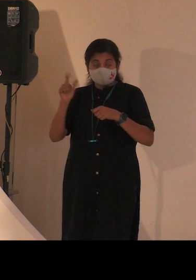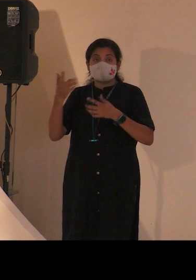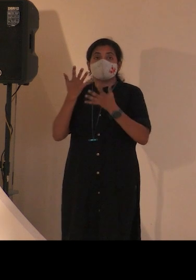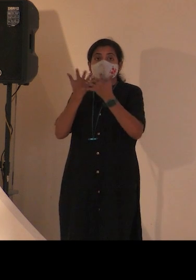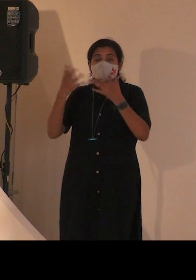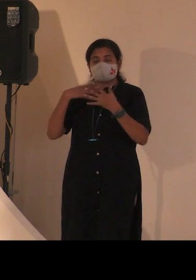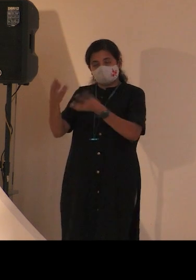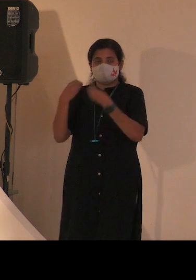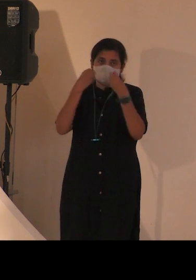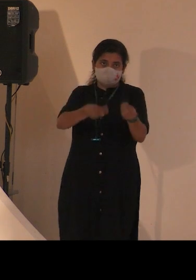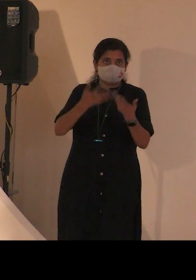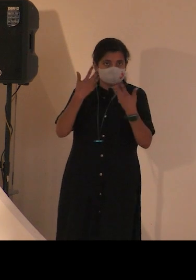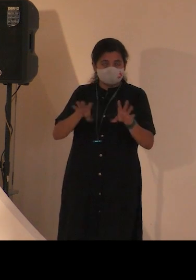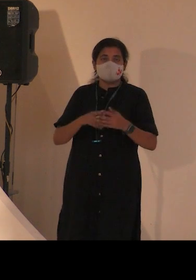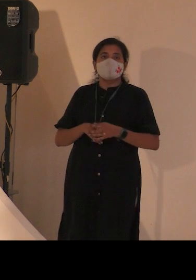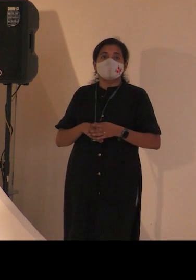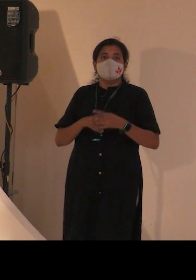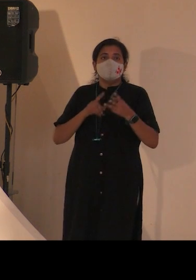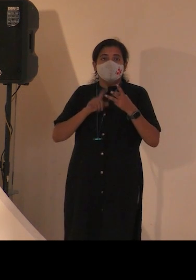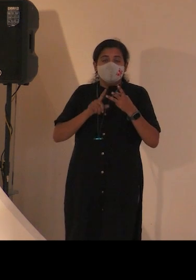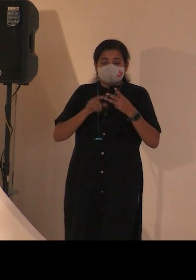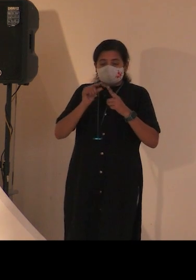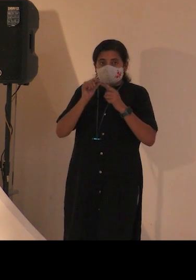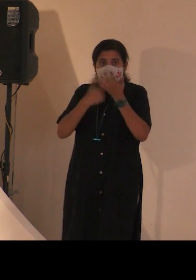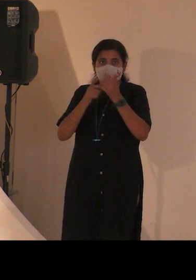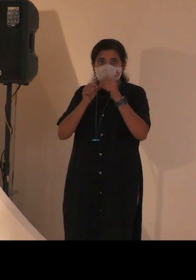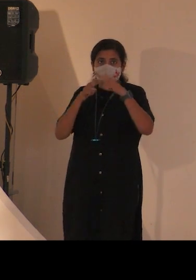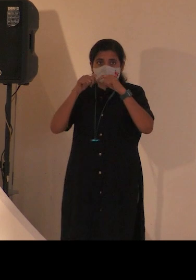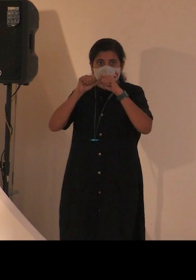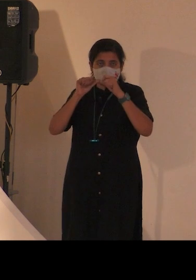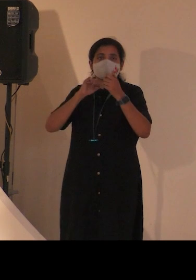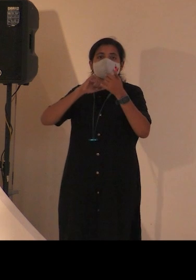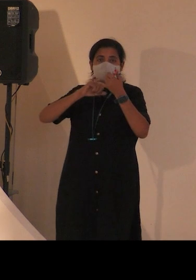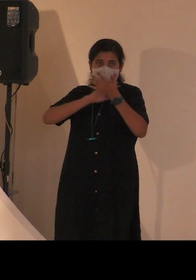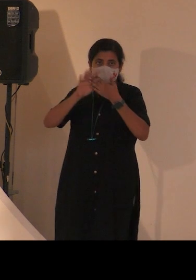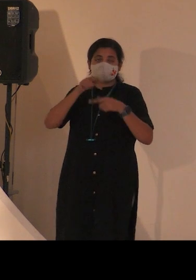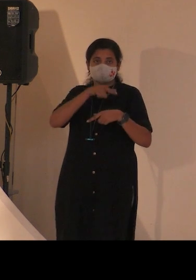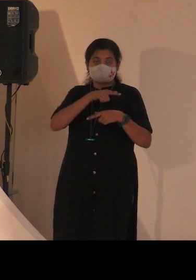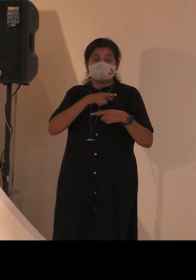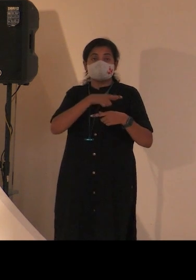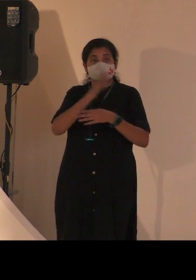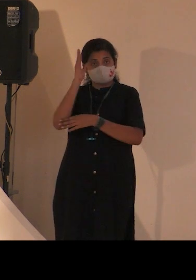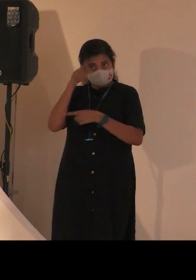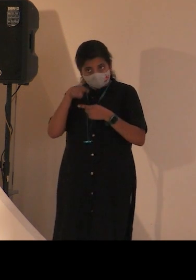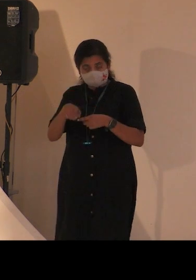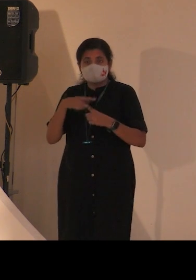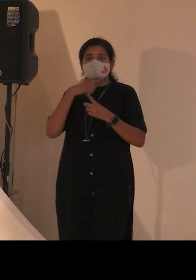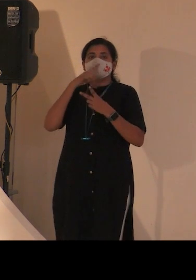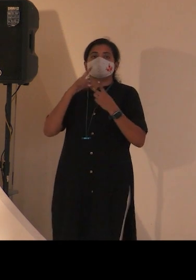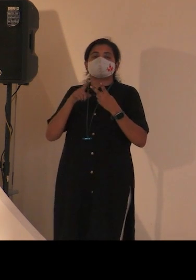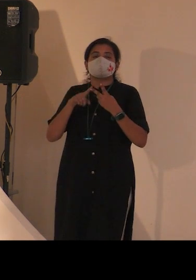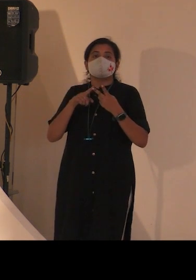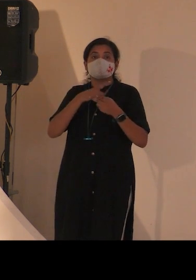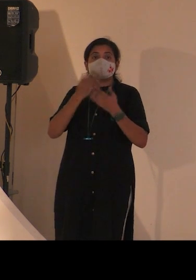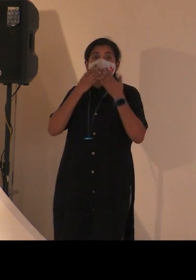us. Likewise, we have Dr. Prakash Shetty, who was a professor at the